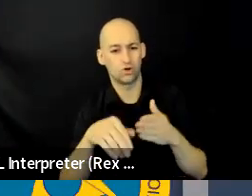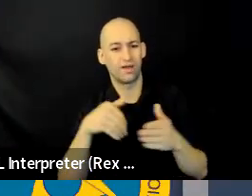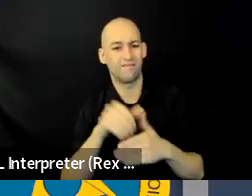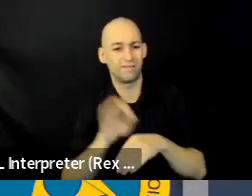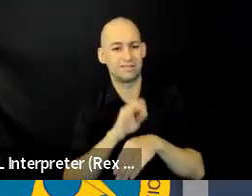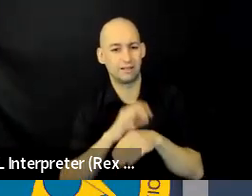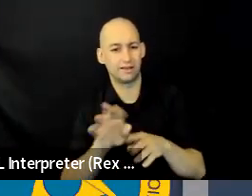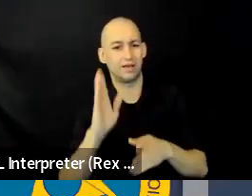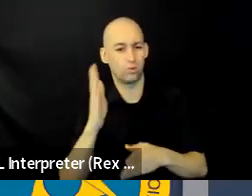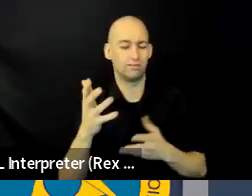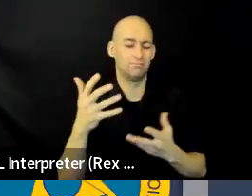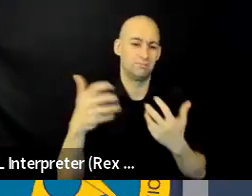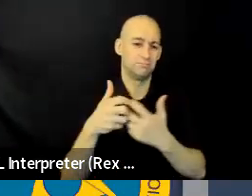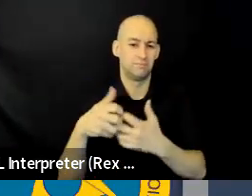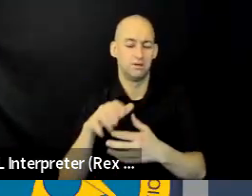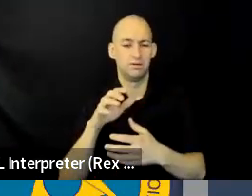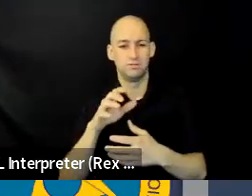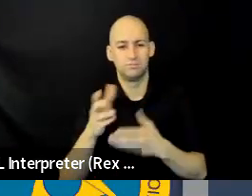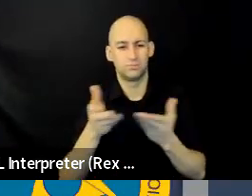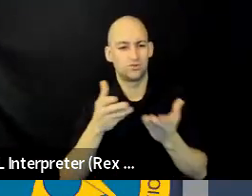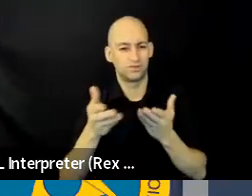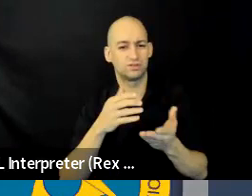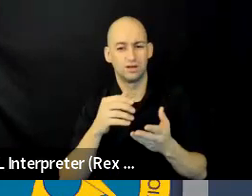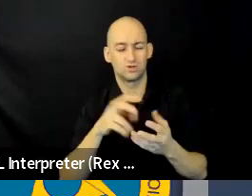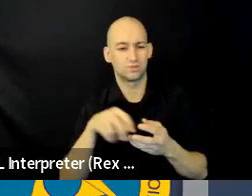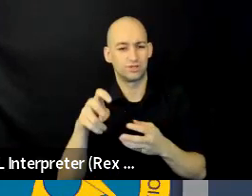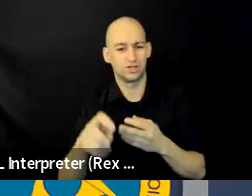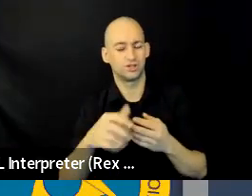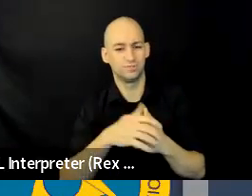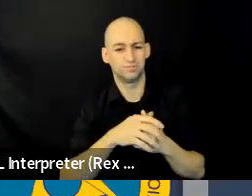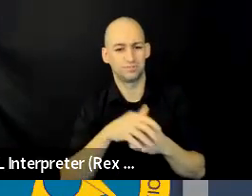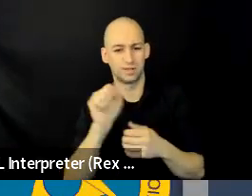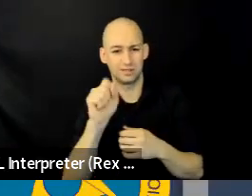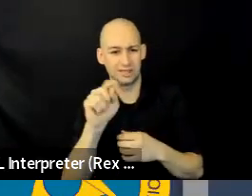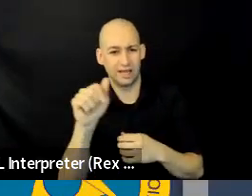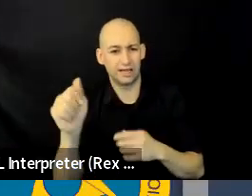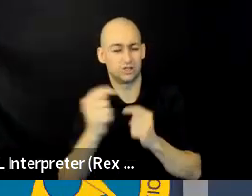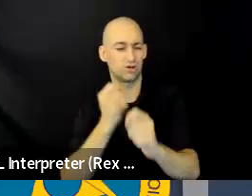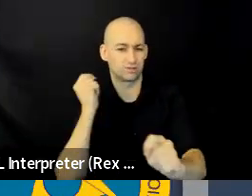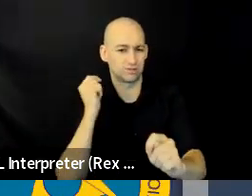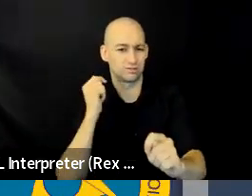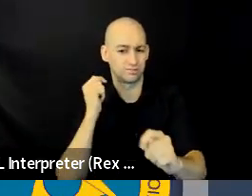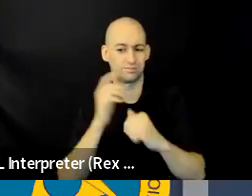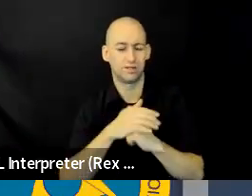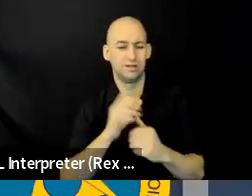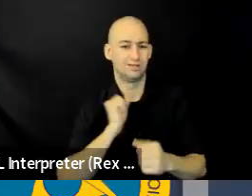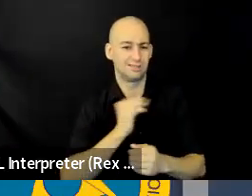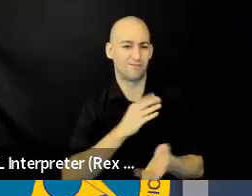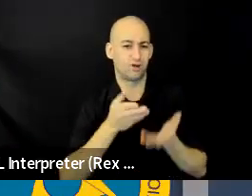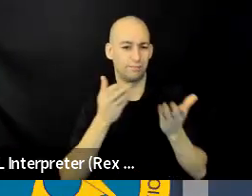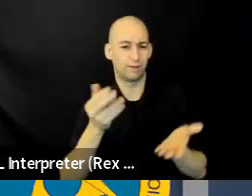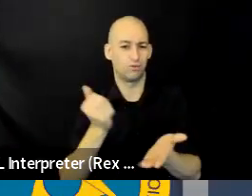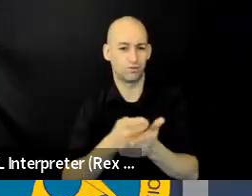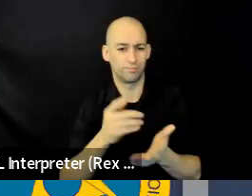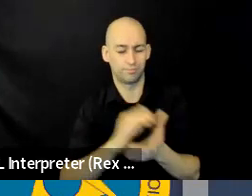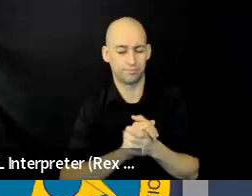that could accommodate Surface Transportation Assistance Act, STAA, trucks. Staff recommends approval.